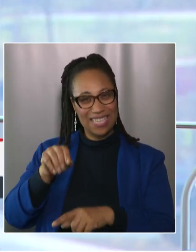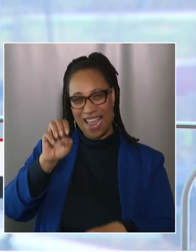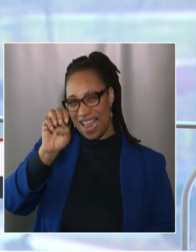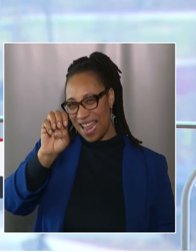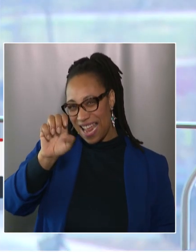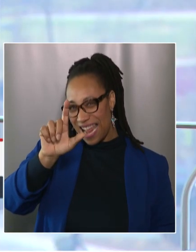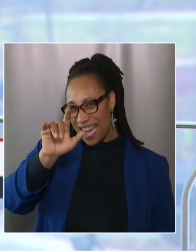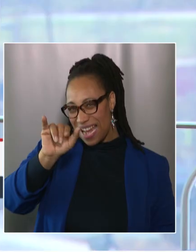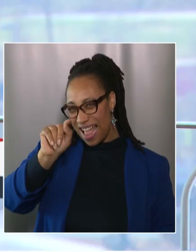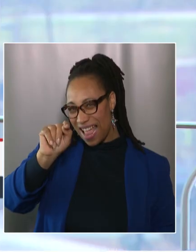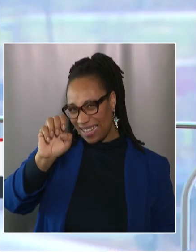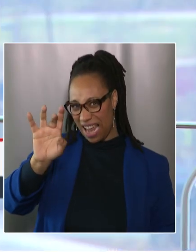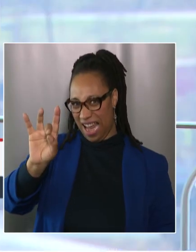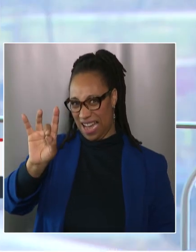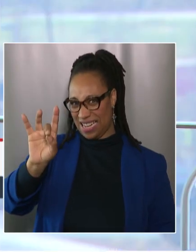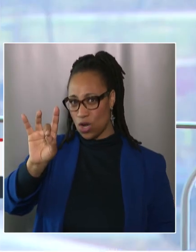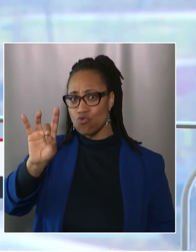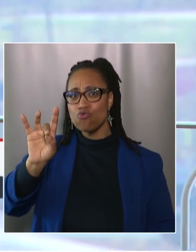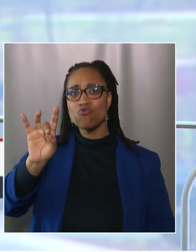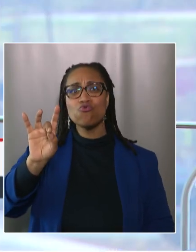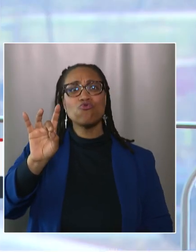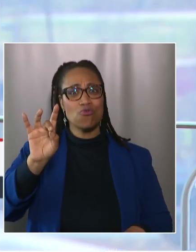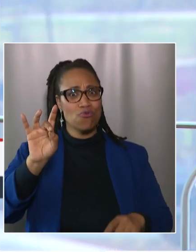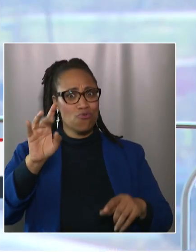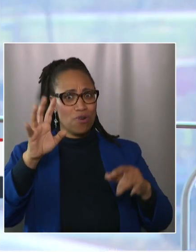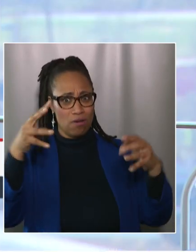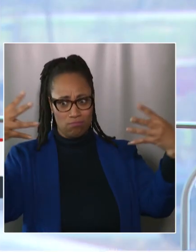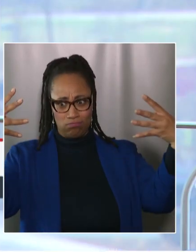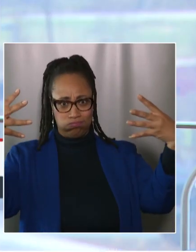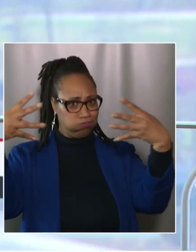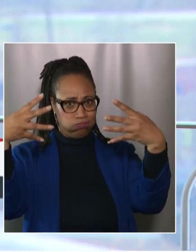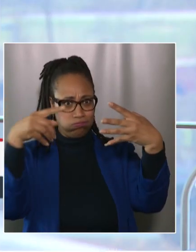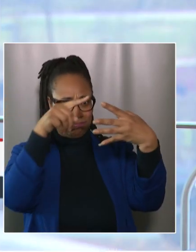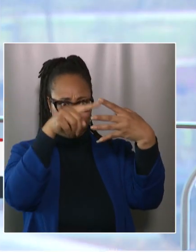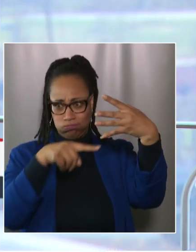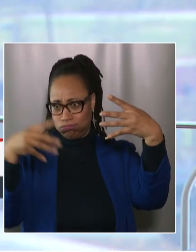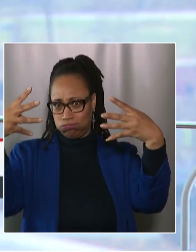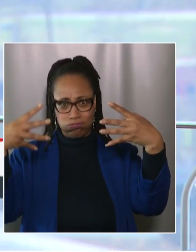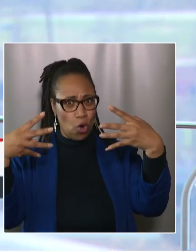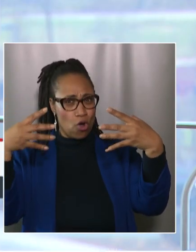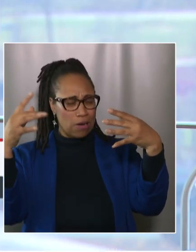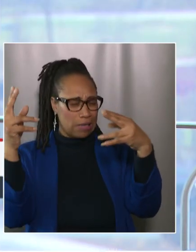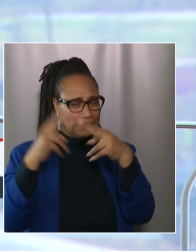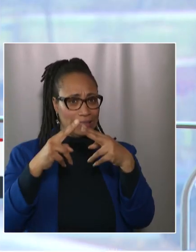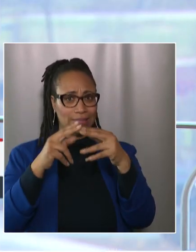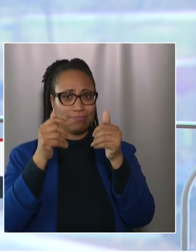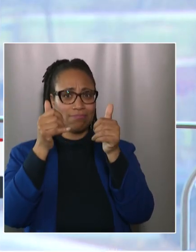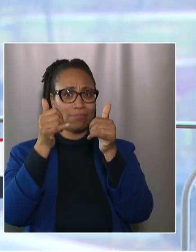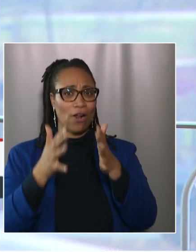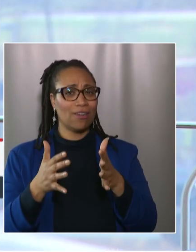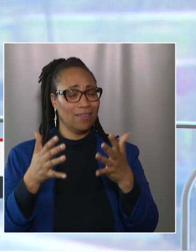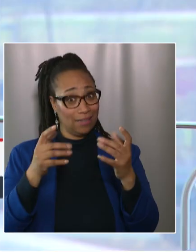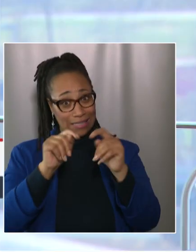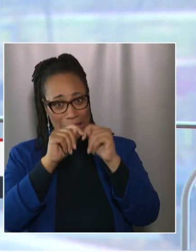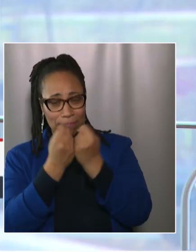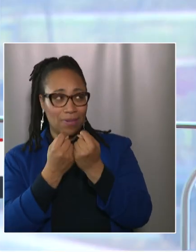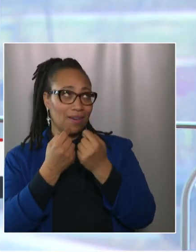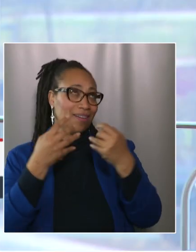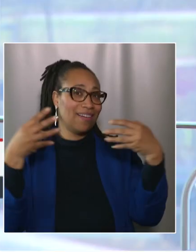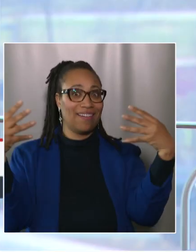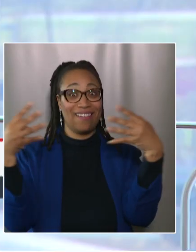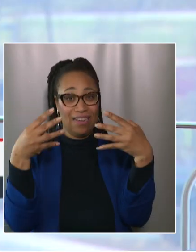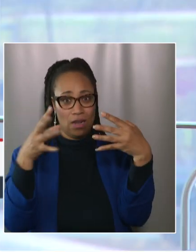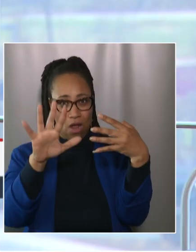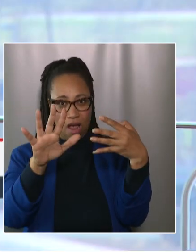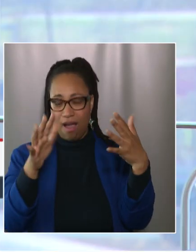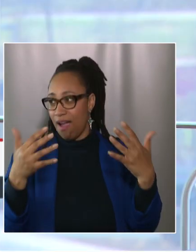wards that have been delivered under Mayor Bowser's leadership and in partnership with all of you around the room. I also just want to say that